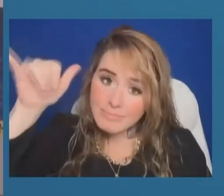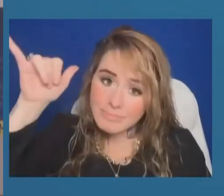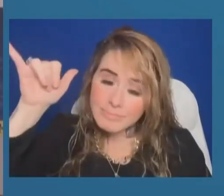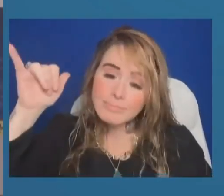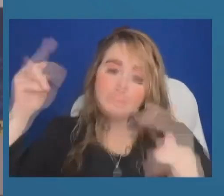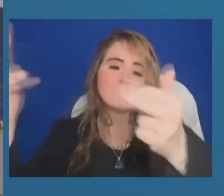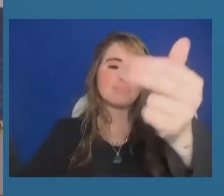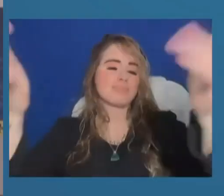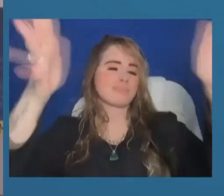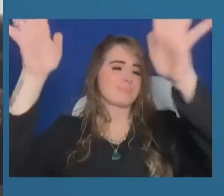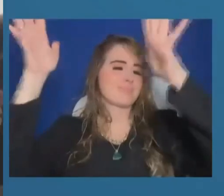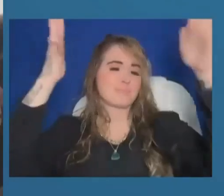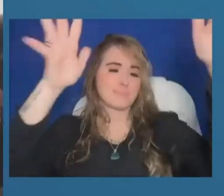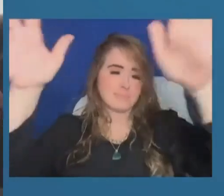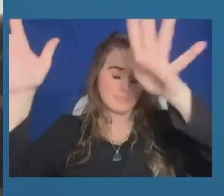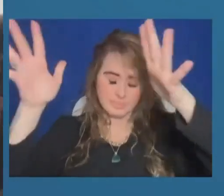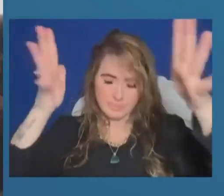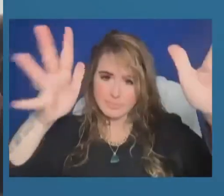So,